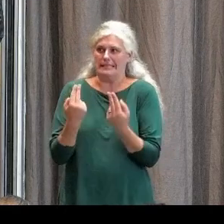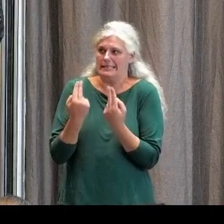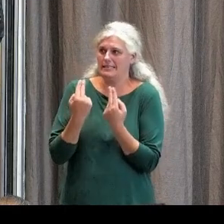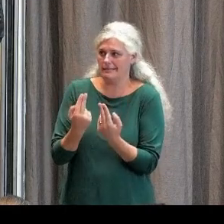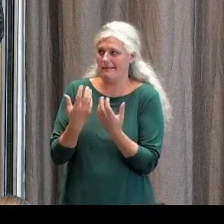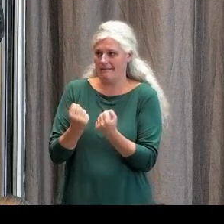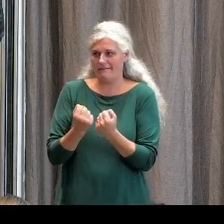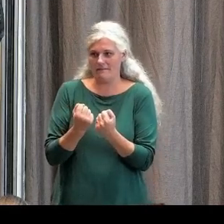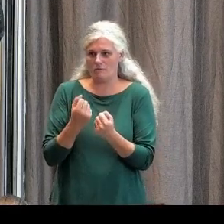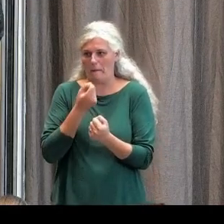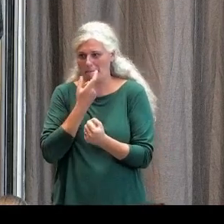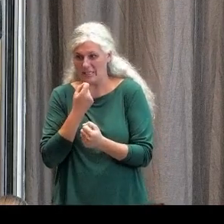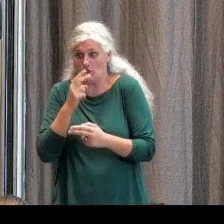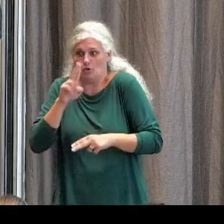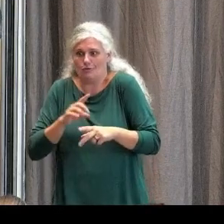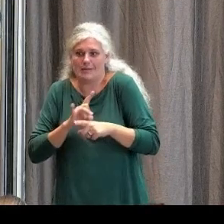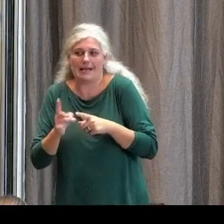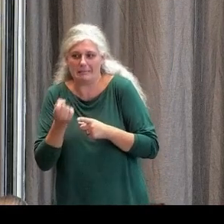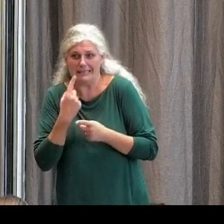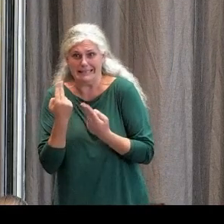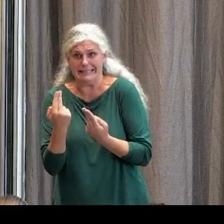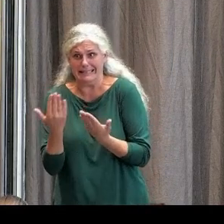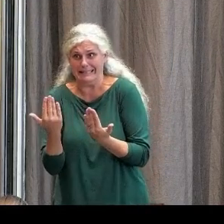for medicines, new types of medicine.